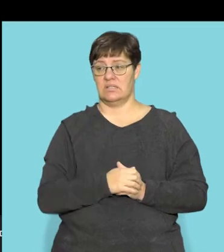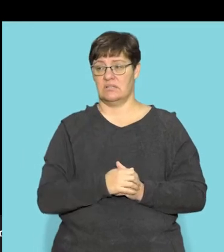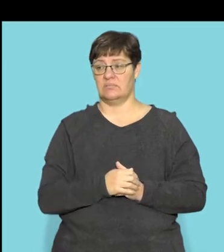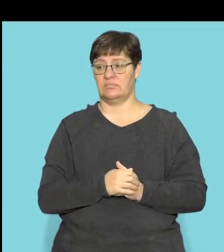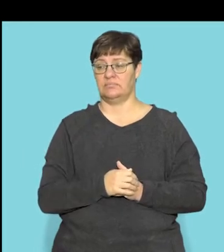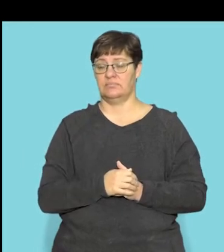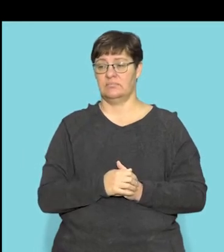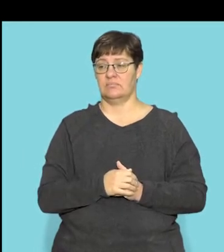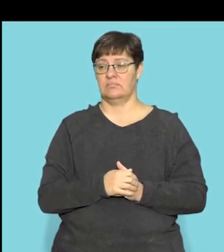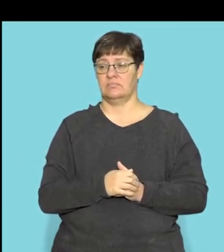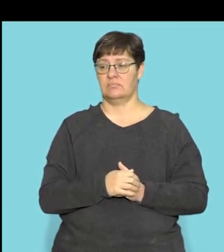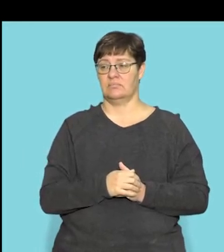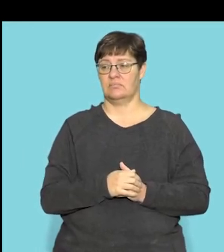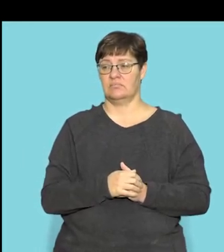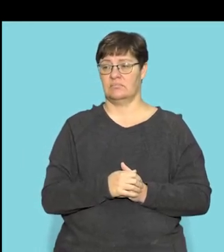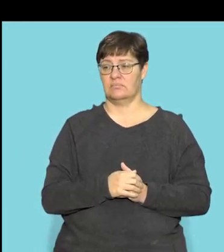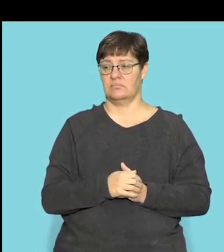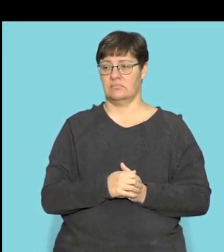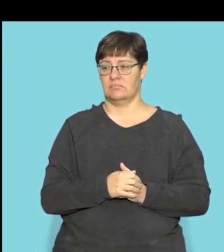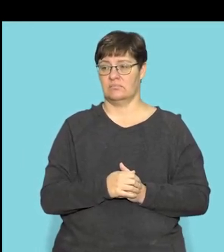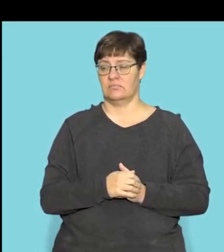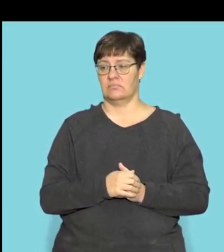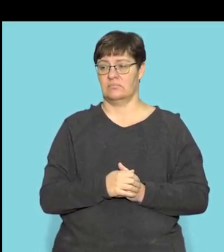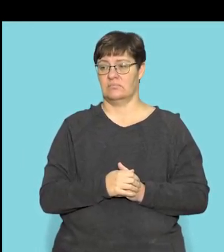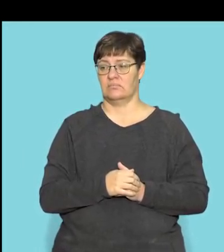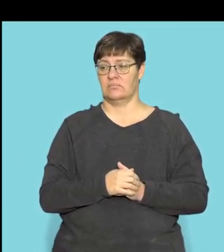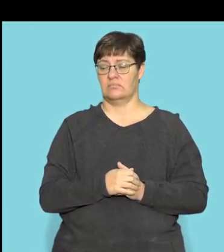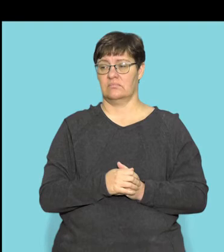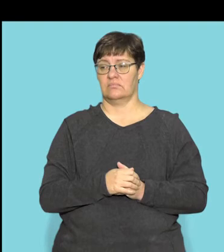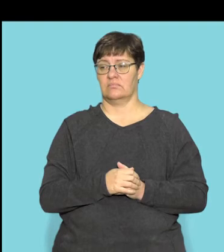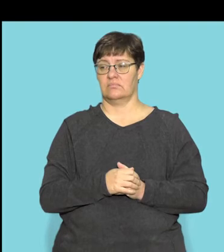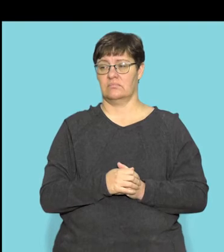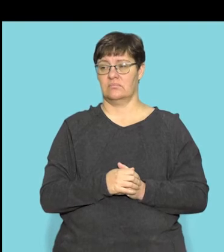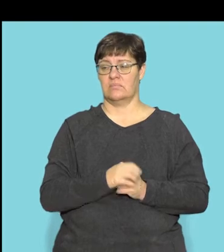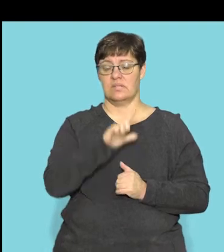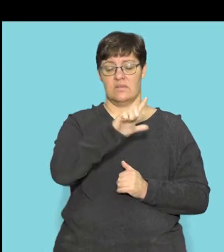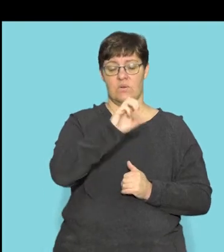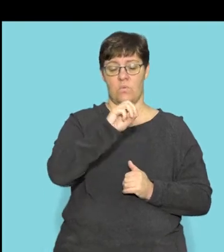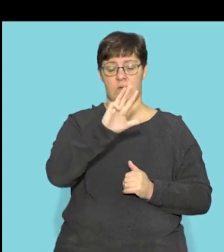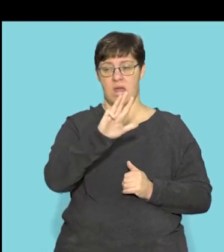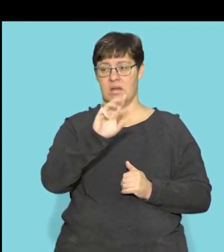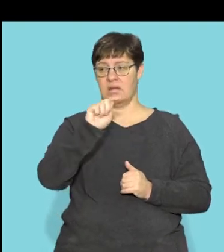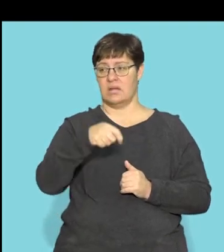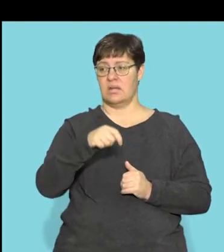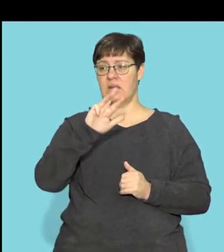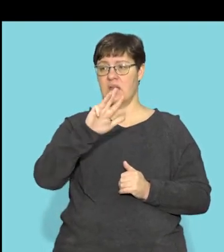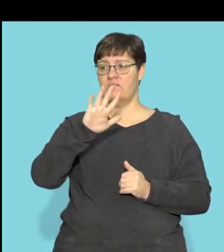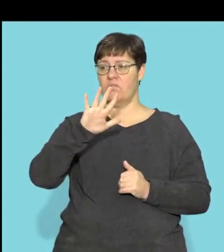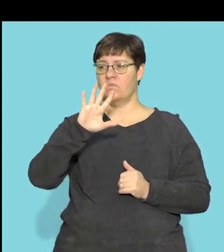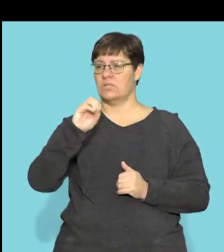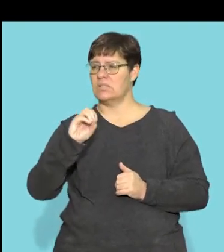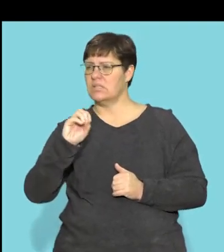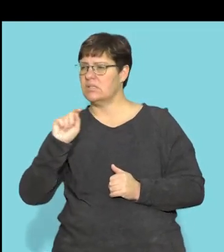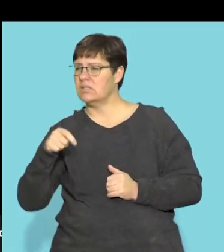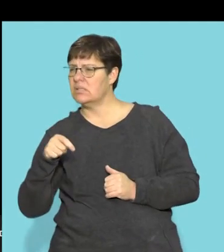709,940. So 709, 709 and 940,000. Now